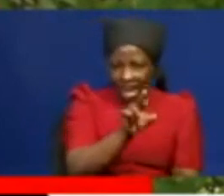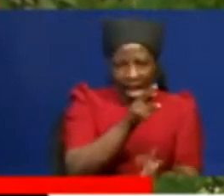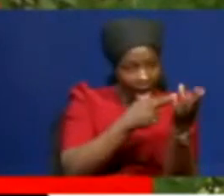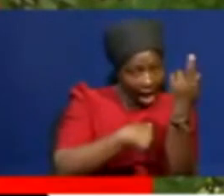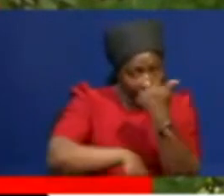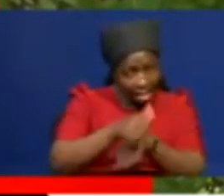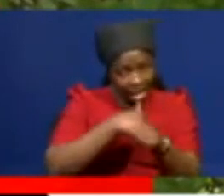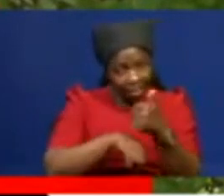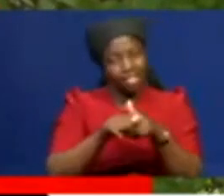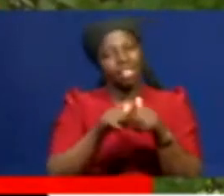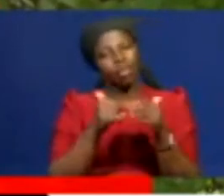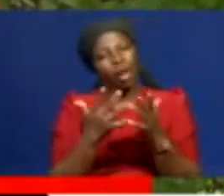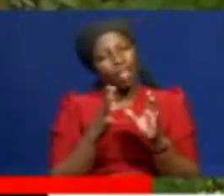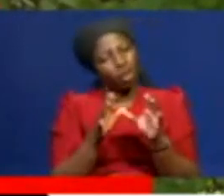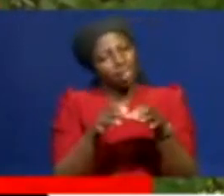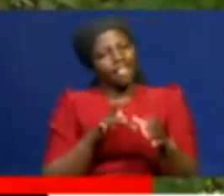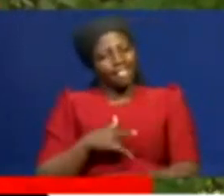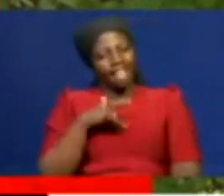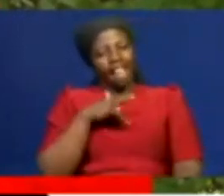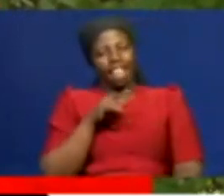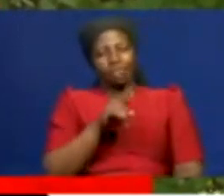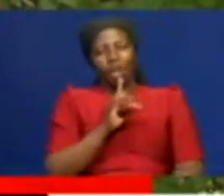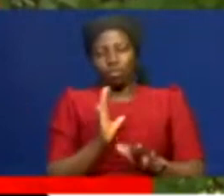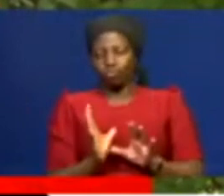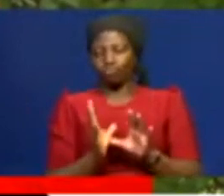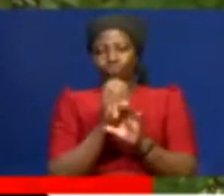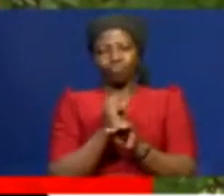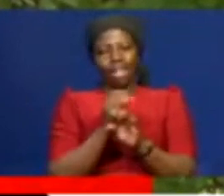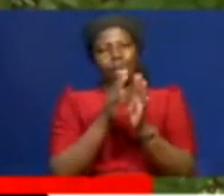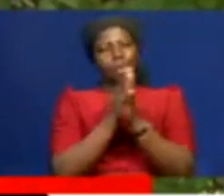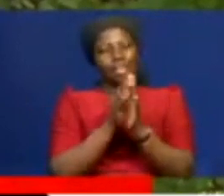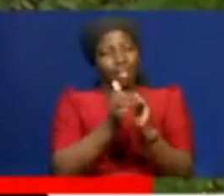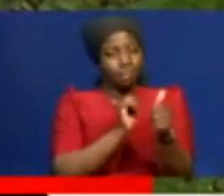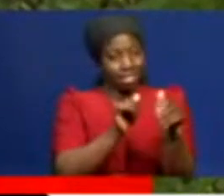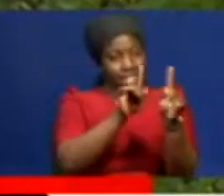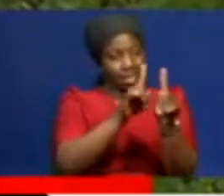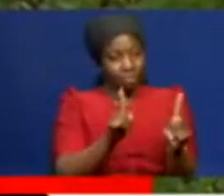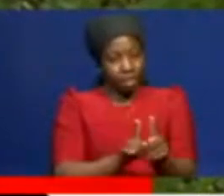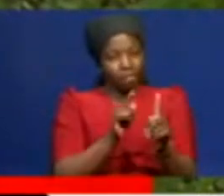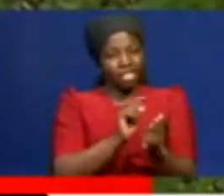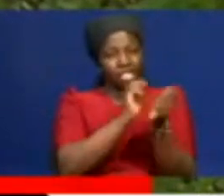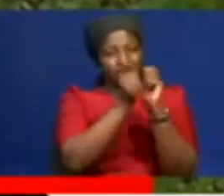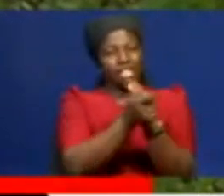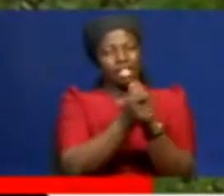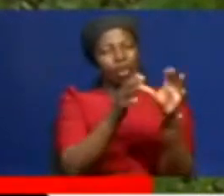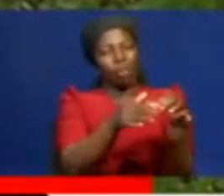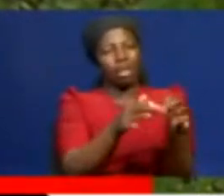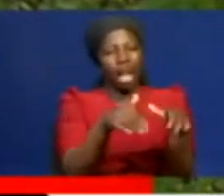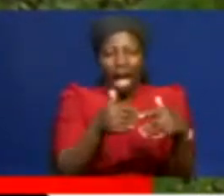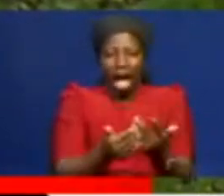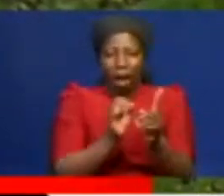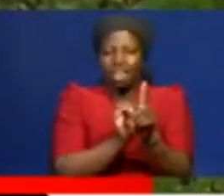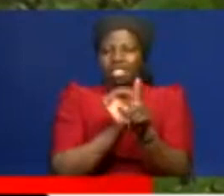activity, mm-hmm. where the community feel like they're associated with the sport. And also it is impacting the community in terms of exposing talents. Mm-hmm.